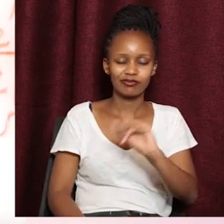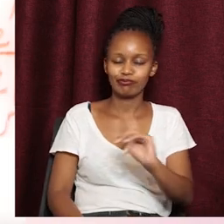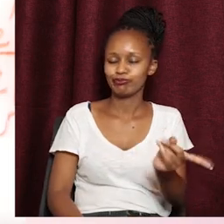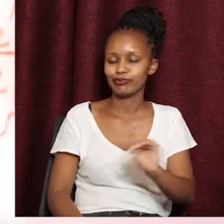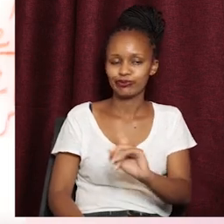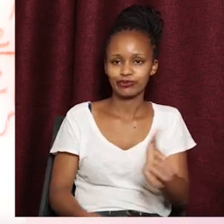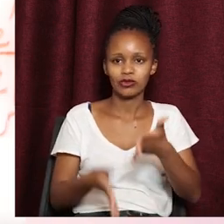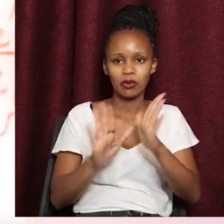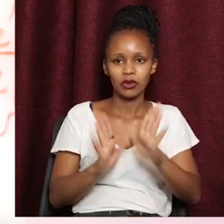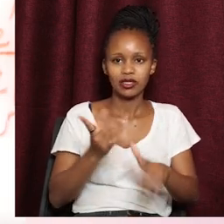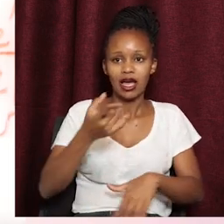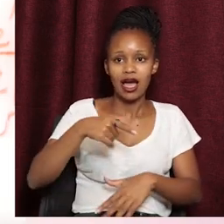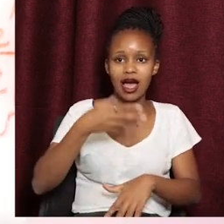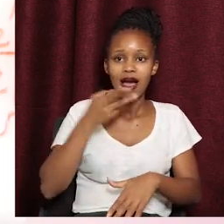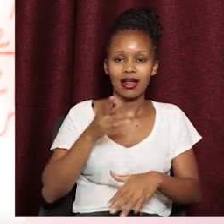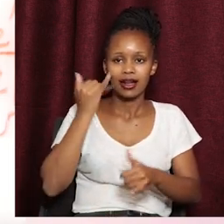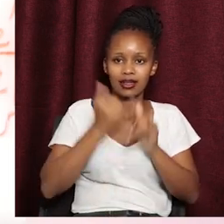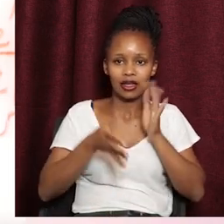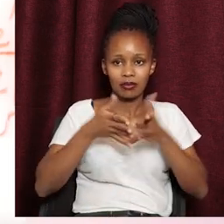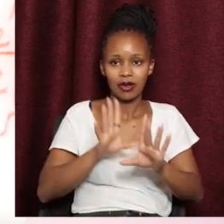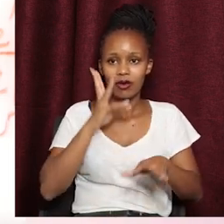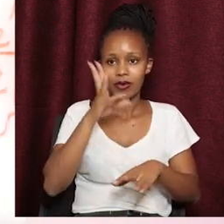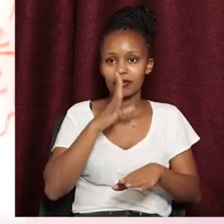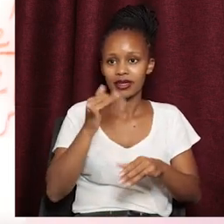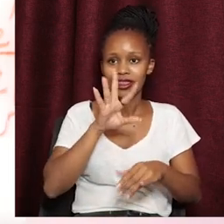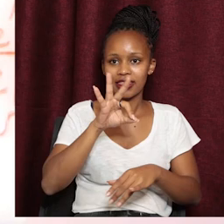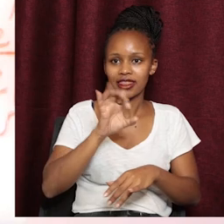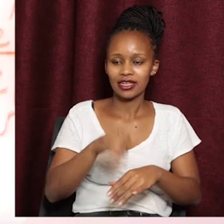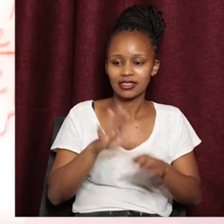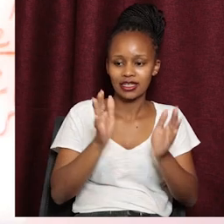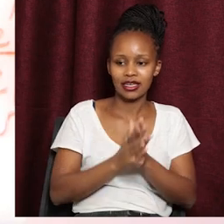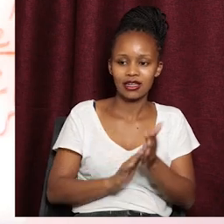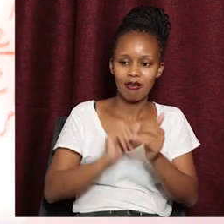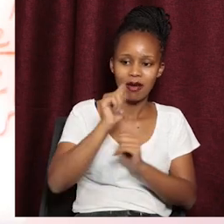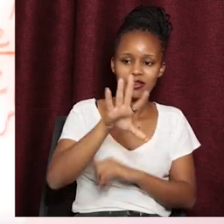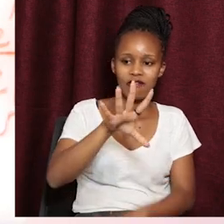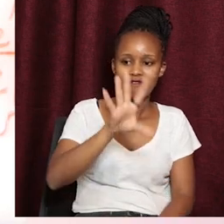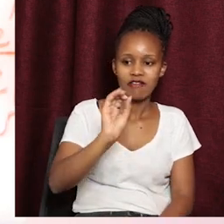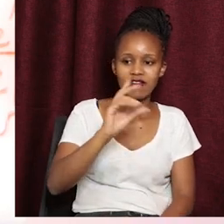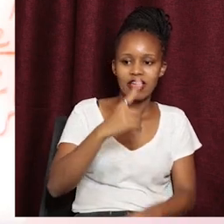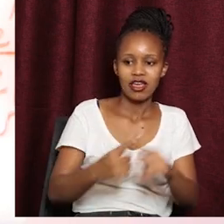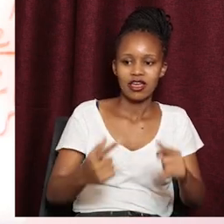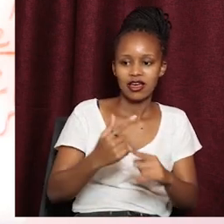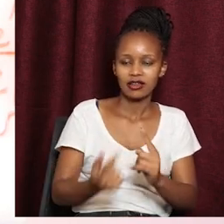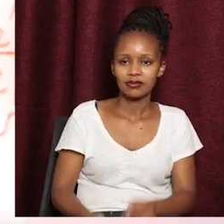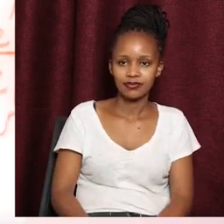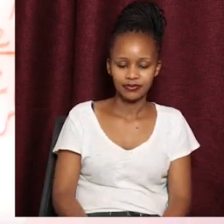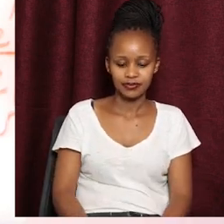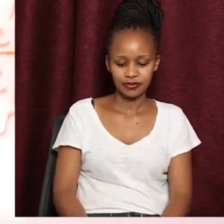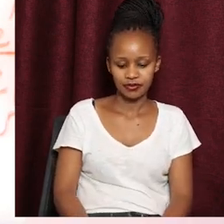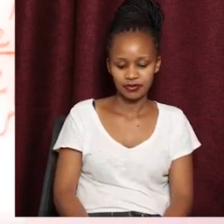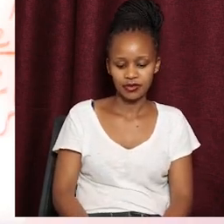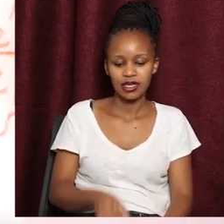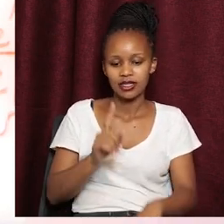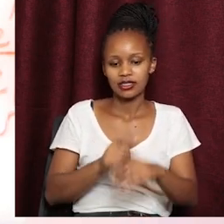your last born will be 30 and you'll be past 50 there. So a time comes, you are